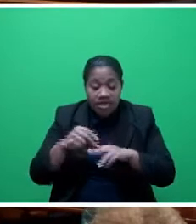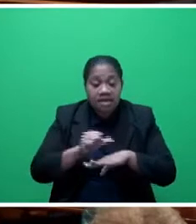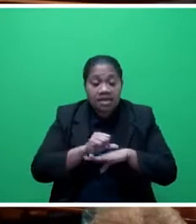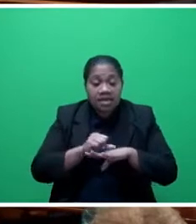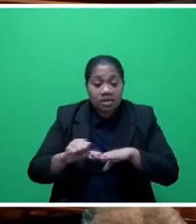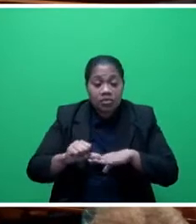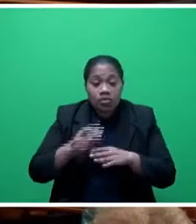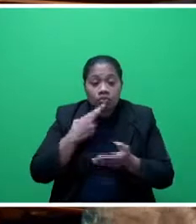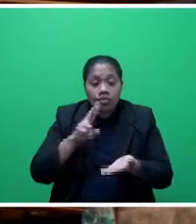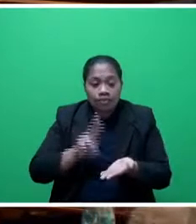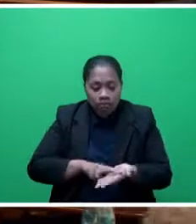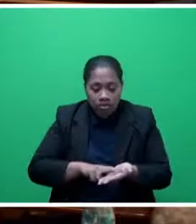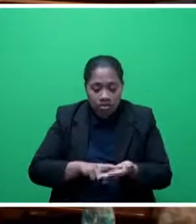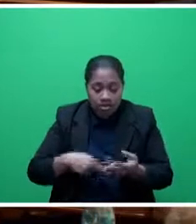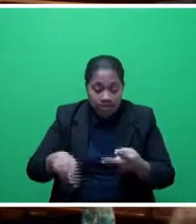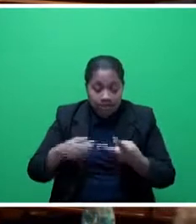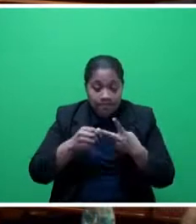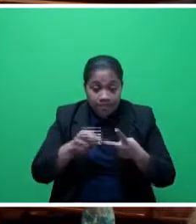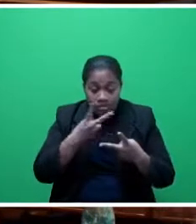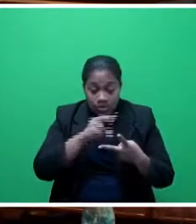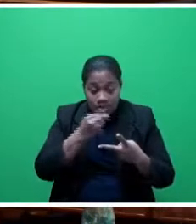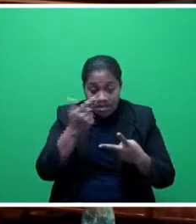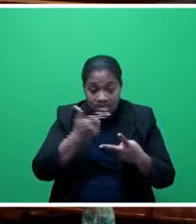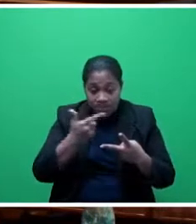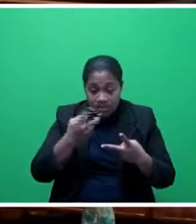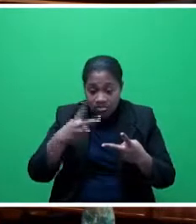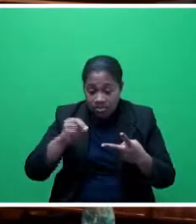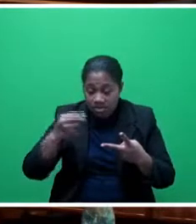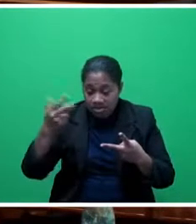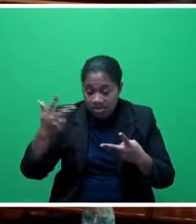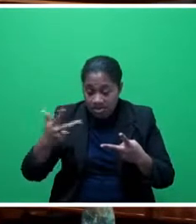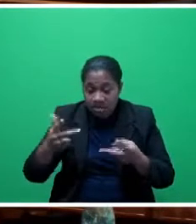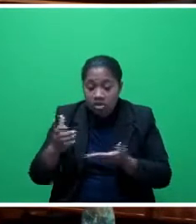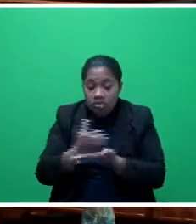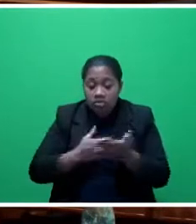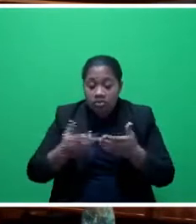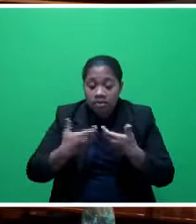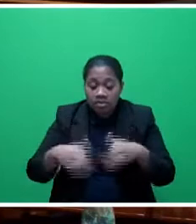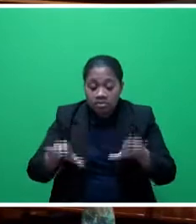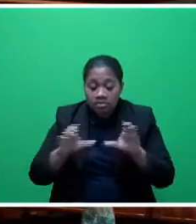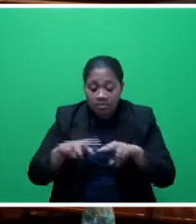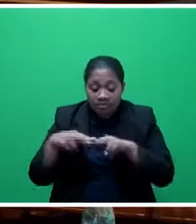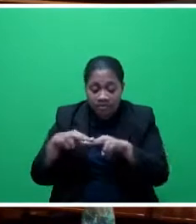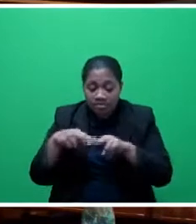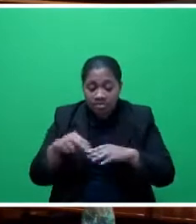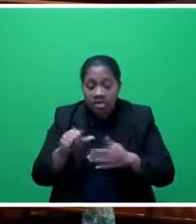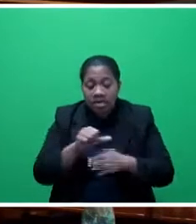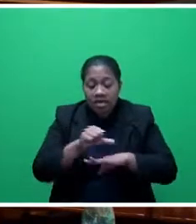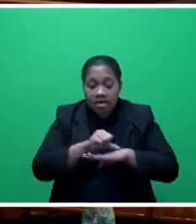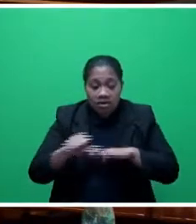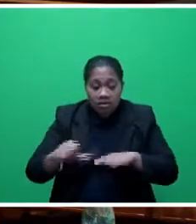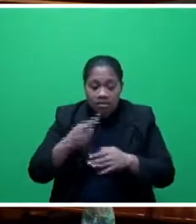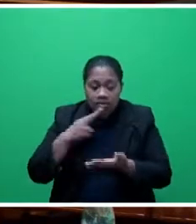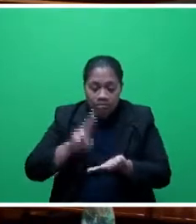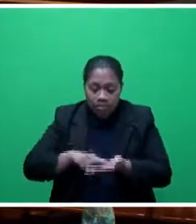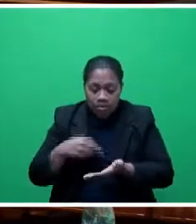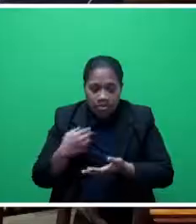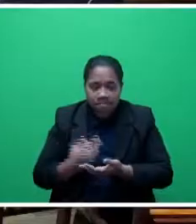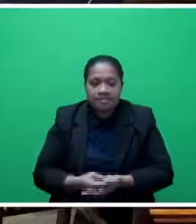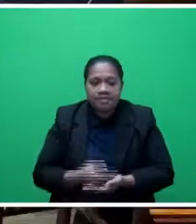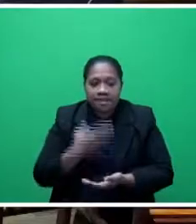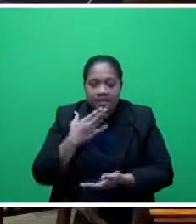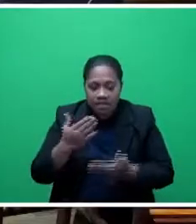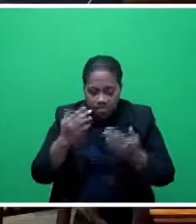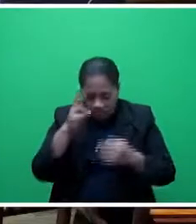And 2, the 2017-2018 Consumer Council of Fiji Annual Report. Thank you, sir. Please hand the reports